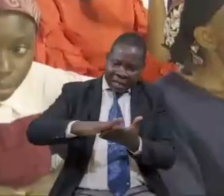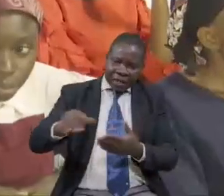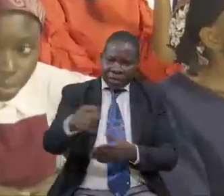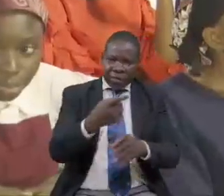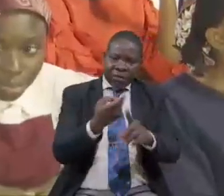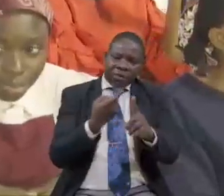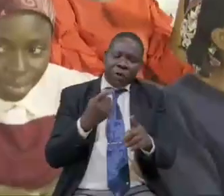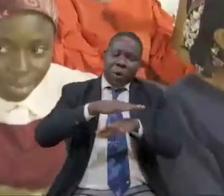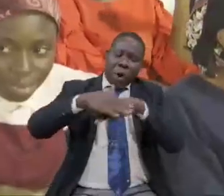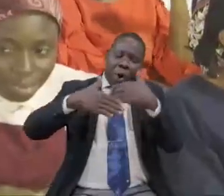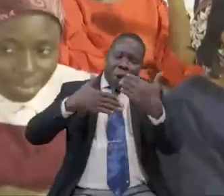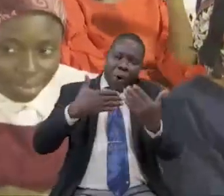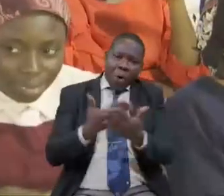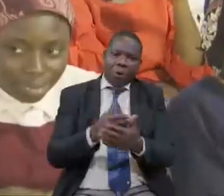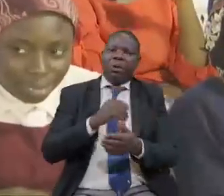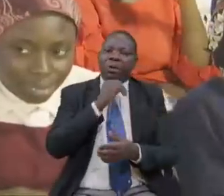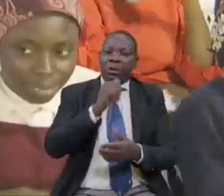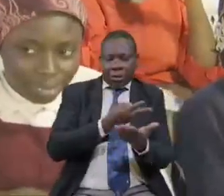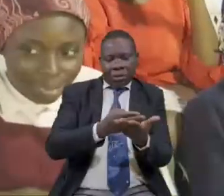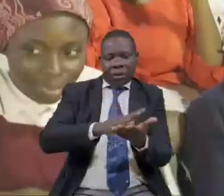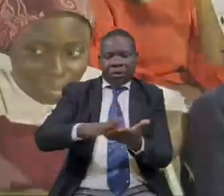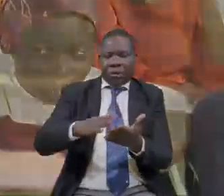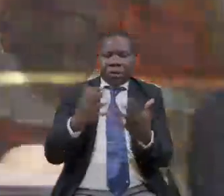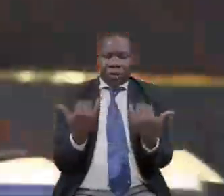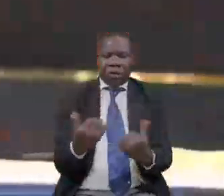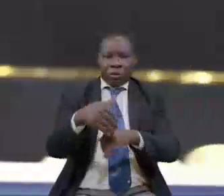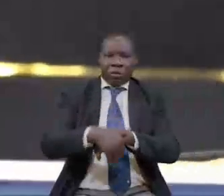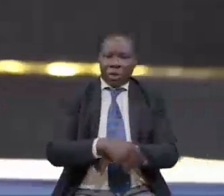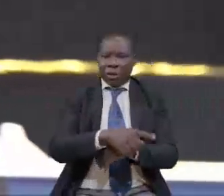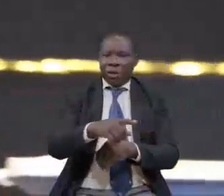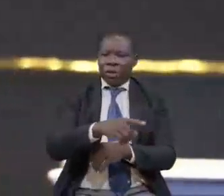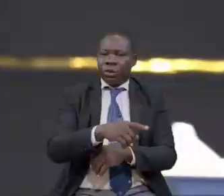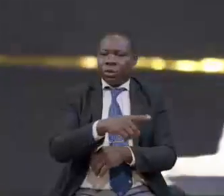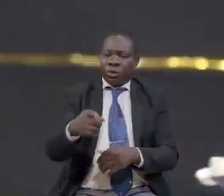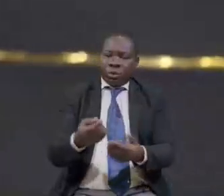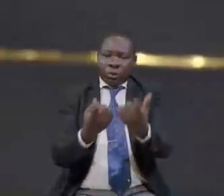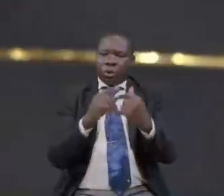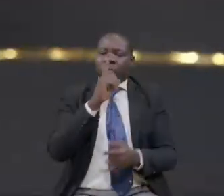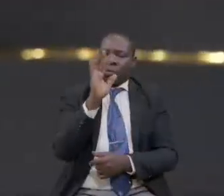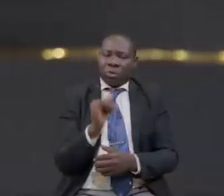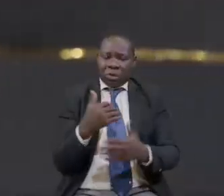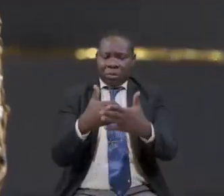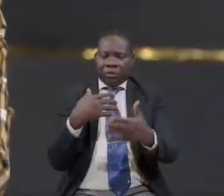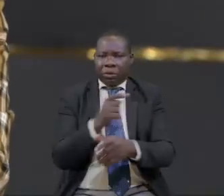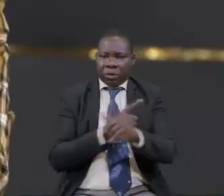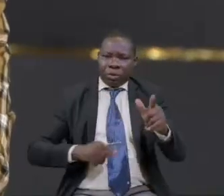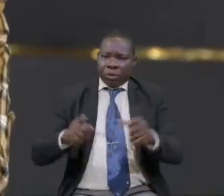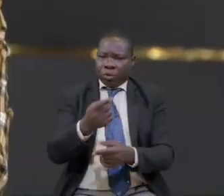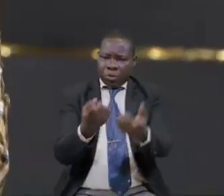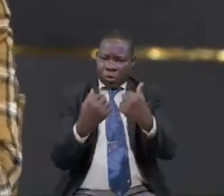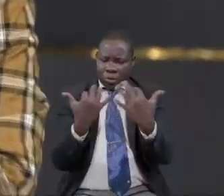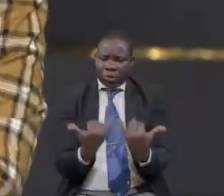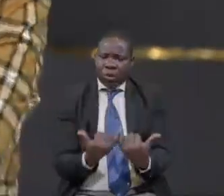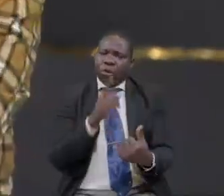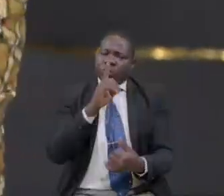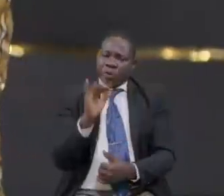all unrighteousness. Tonight, you come sincerely before the Lord. You call sincerely upon the